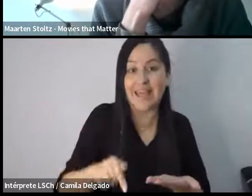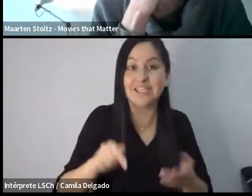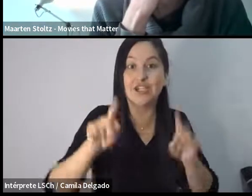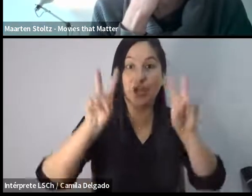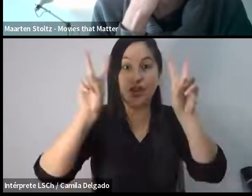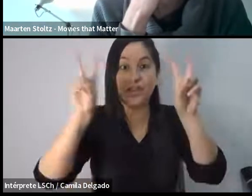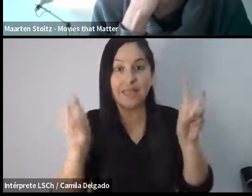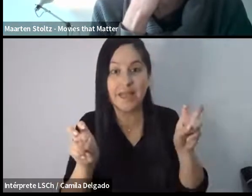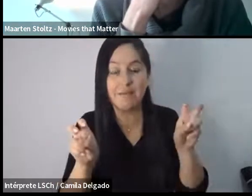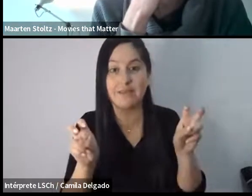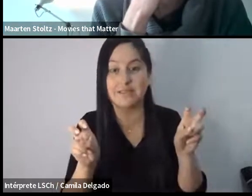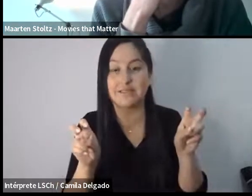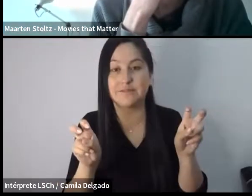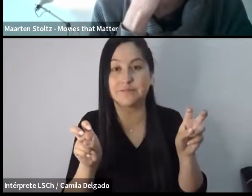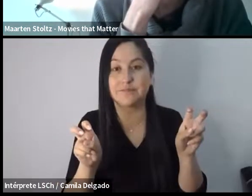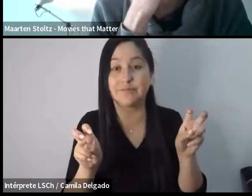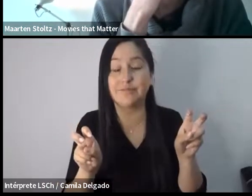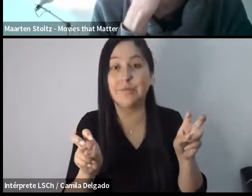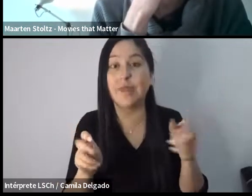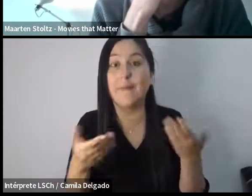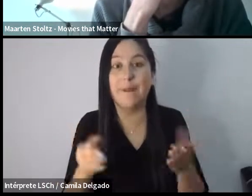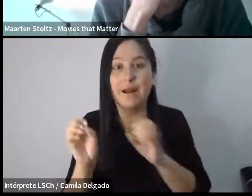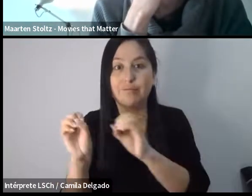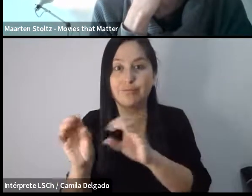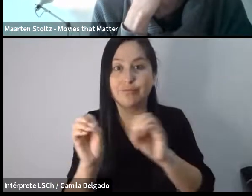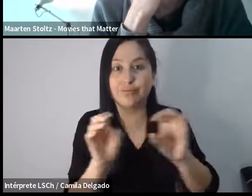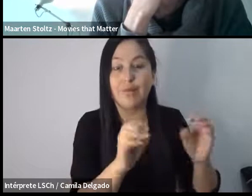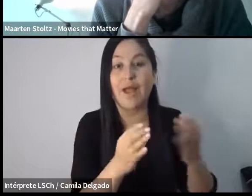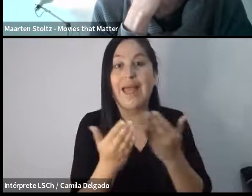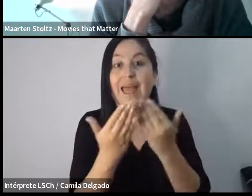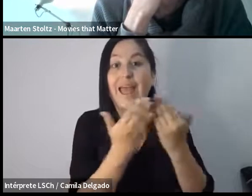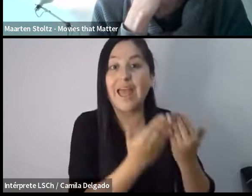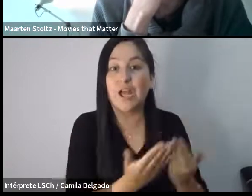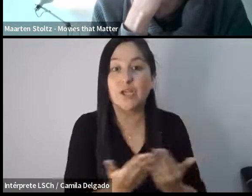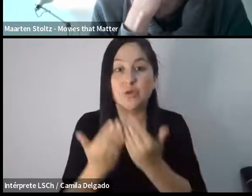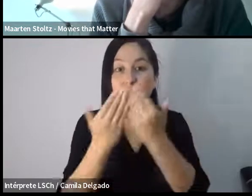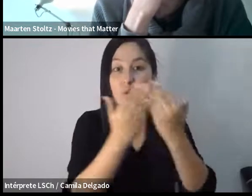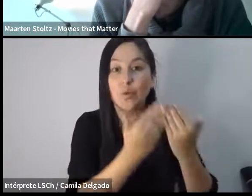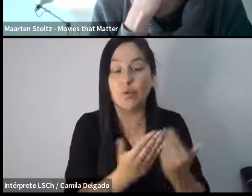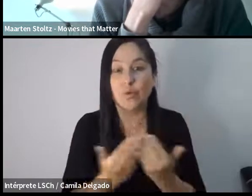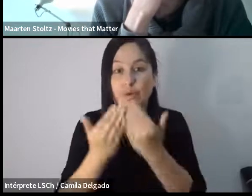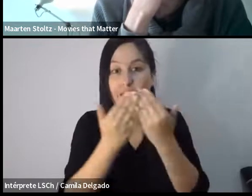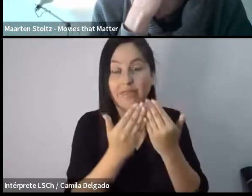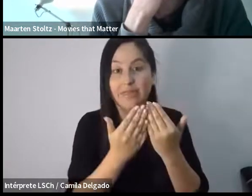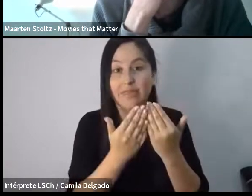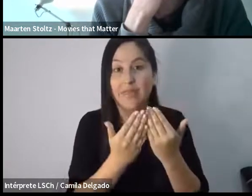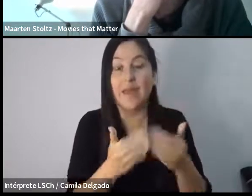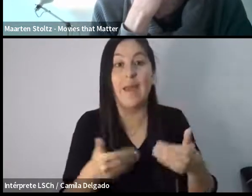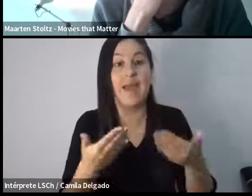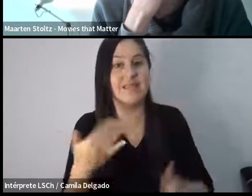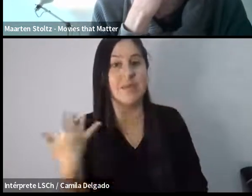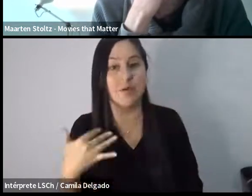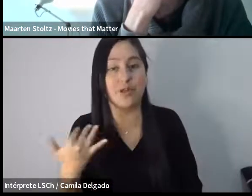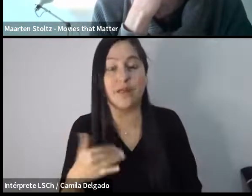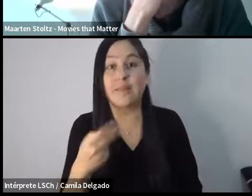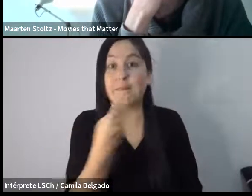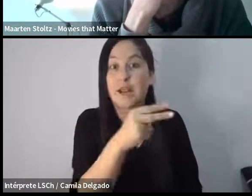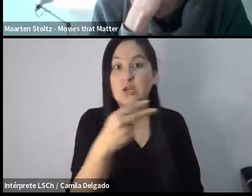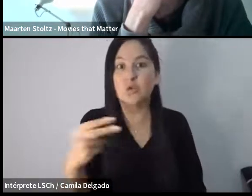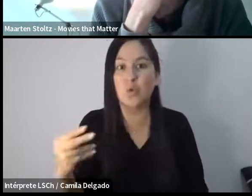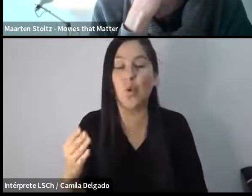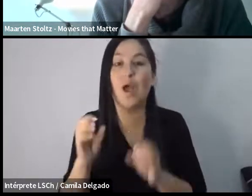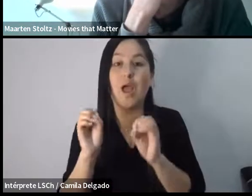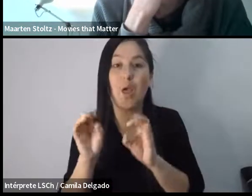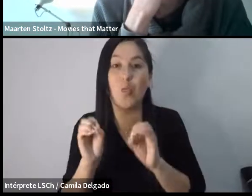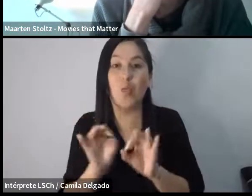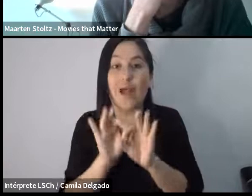it's a great supplement for the education in the first place. And also when you start to reach